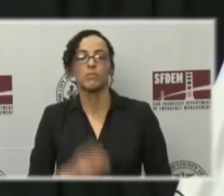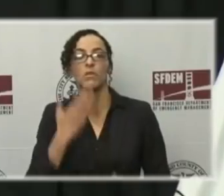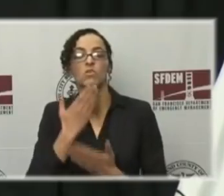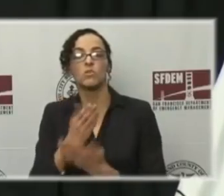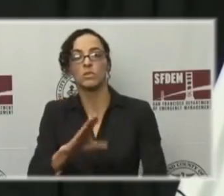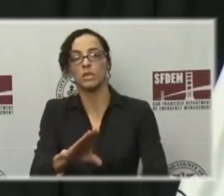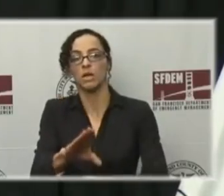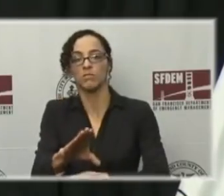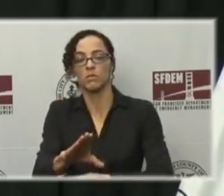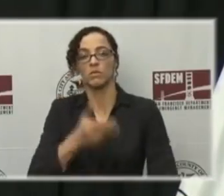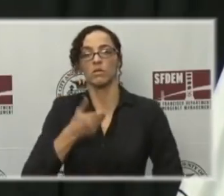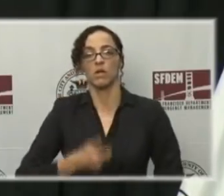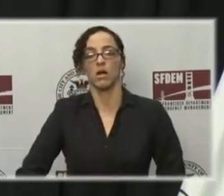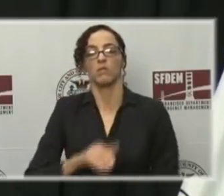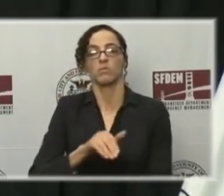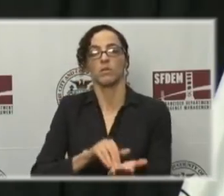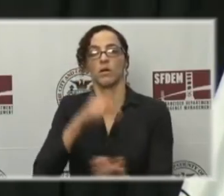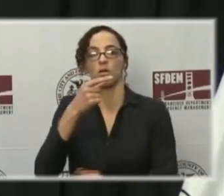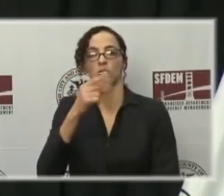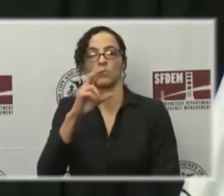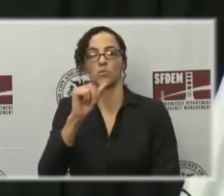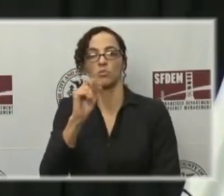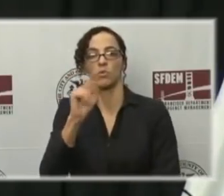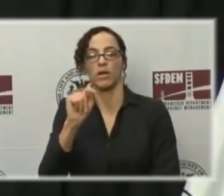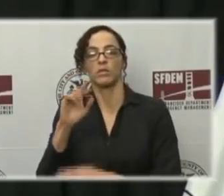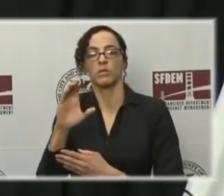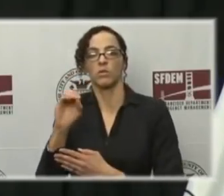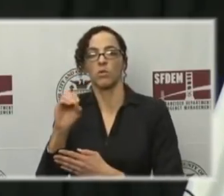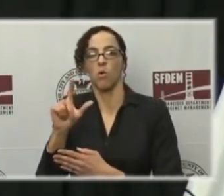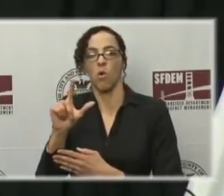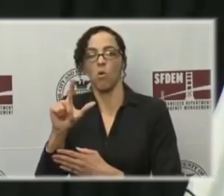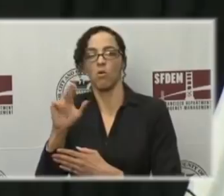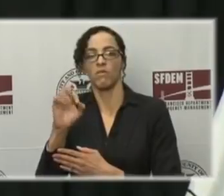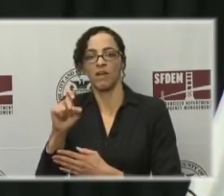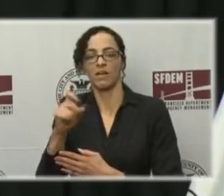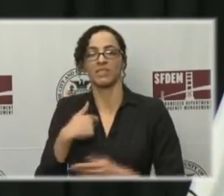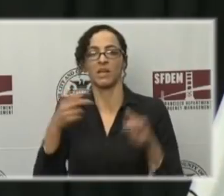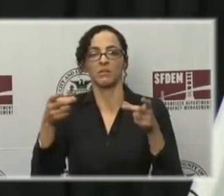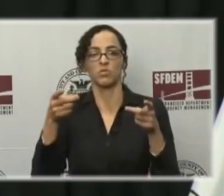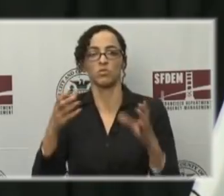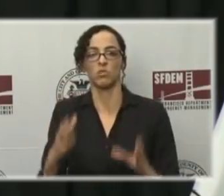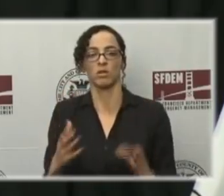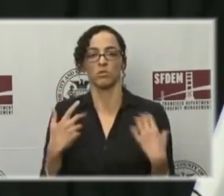Good afternoon. I am Dr. Grant Colfax, Director of Health. Thank you, Mayor Breed.